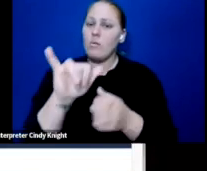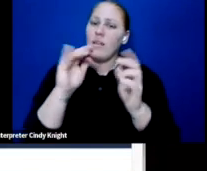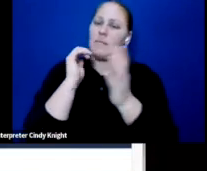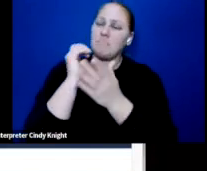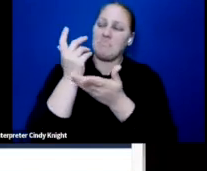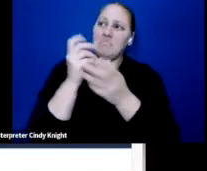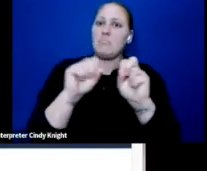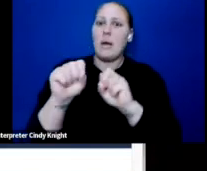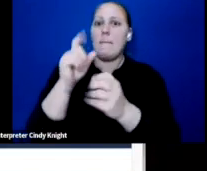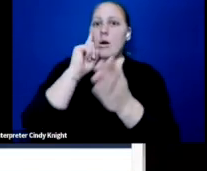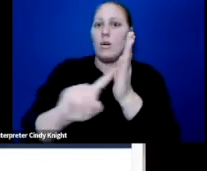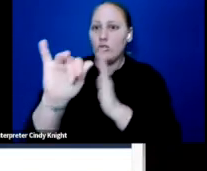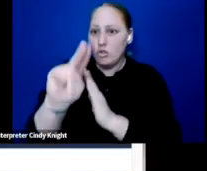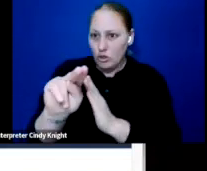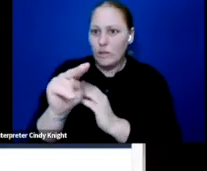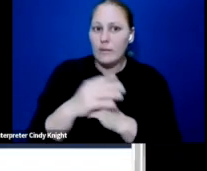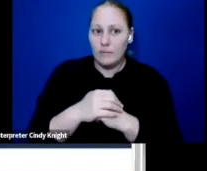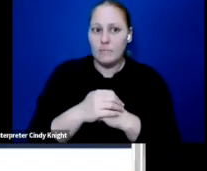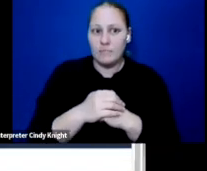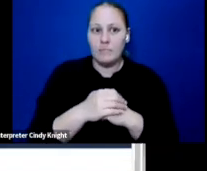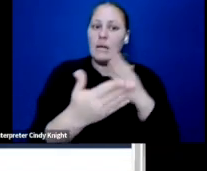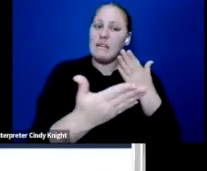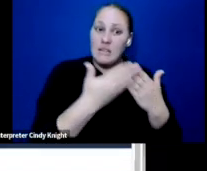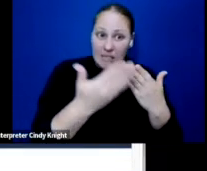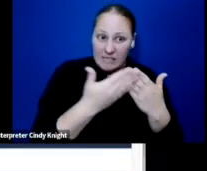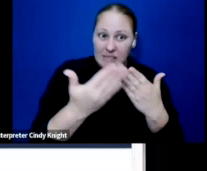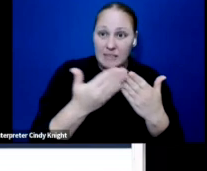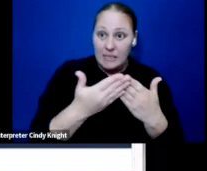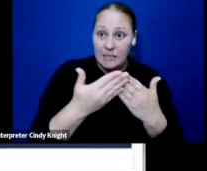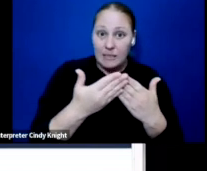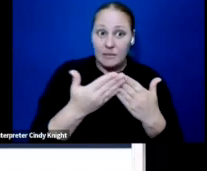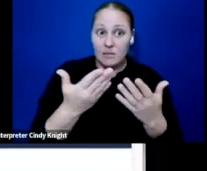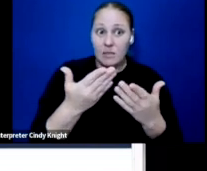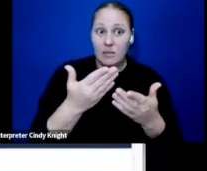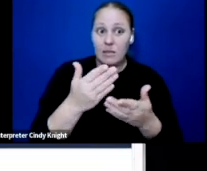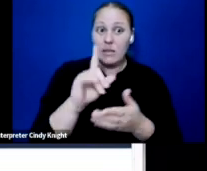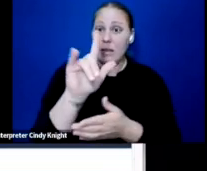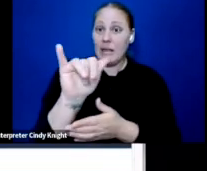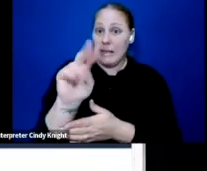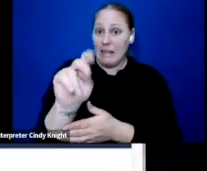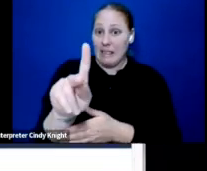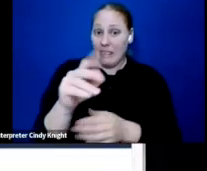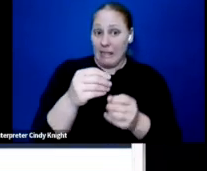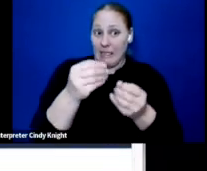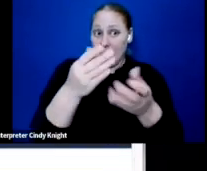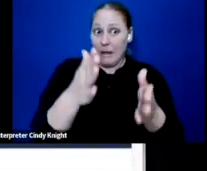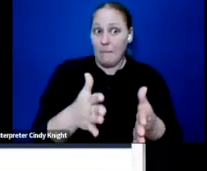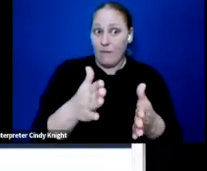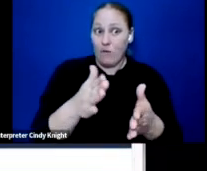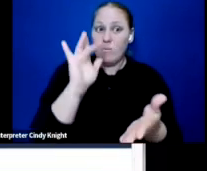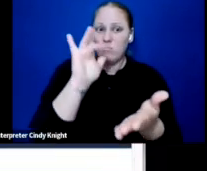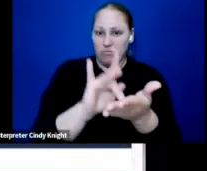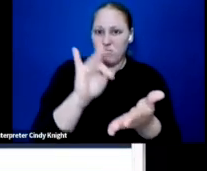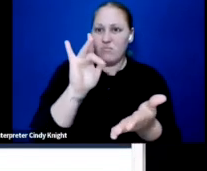This is very easy for them to do because they can simply click on the link that phone number that had been provided by the help seeker, which will allow them to place an